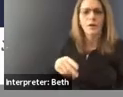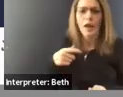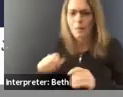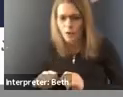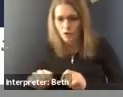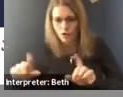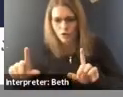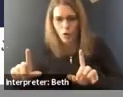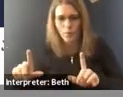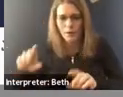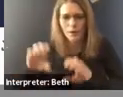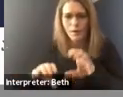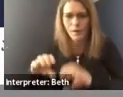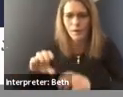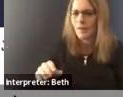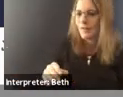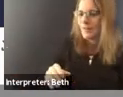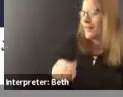for owning a product, Paul.